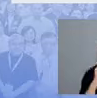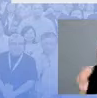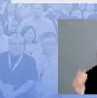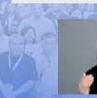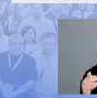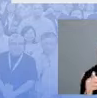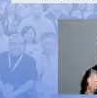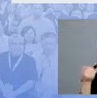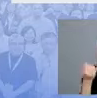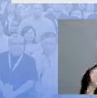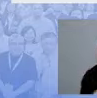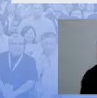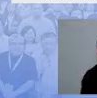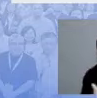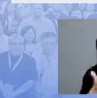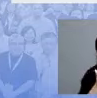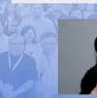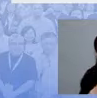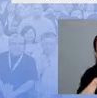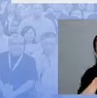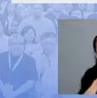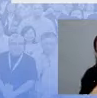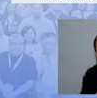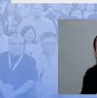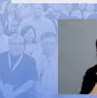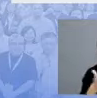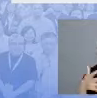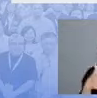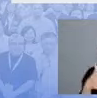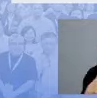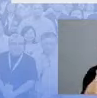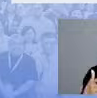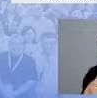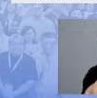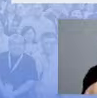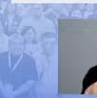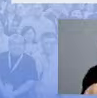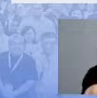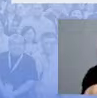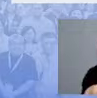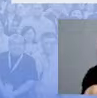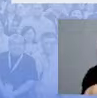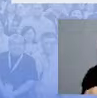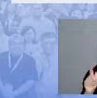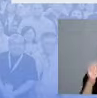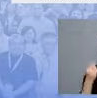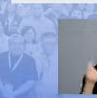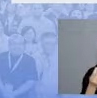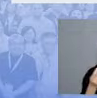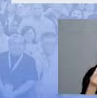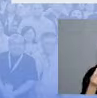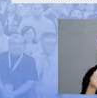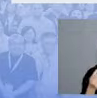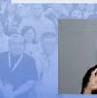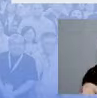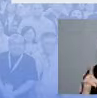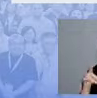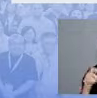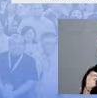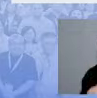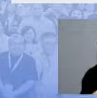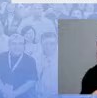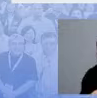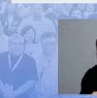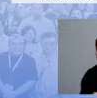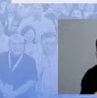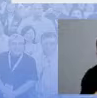issues that require regional and national intervention, that's where Dr. Khairul's and Dr. Su's team will be taking up for the parliamentary level